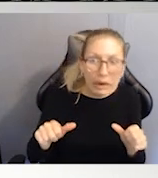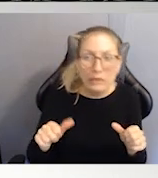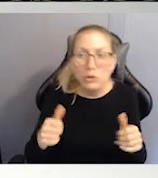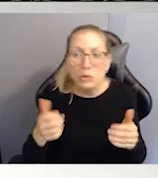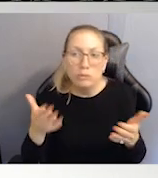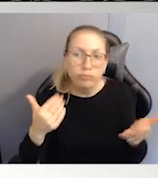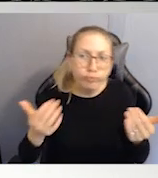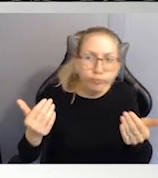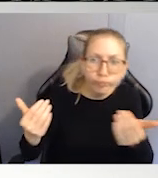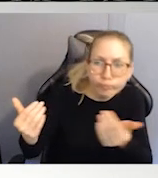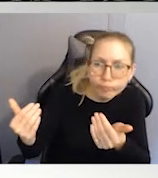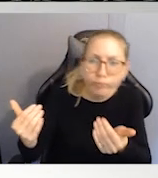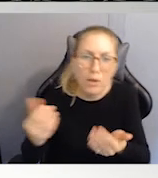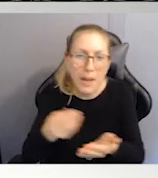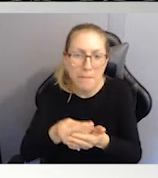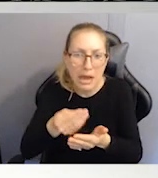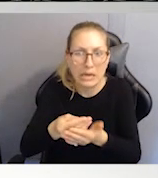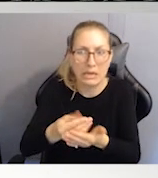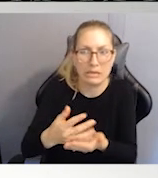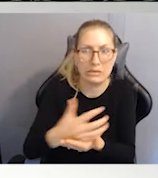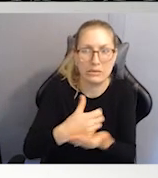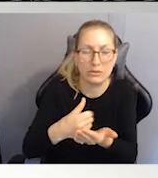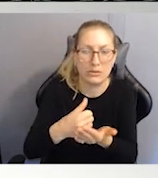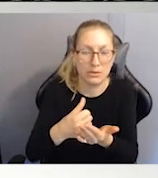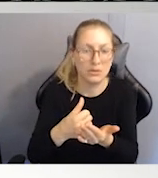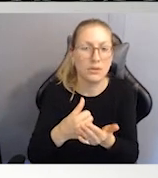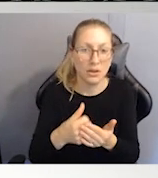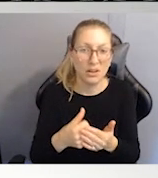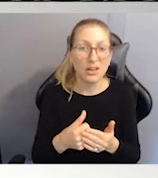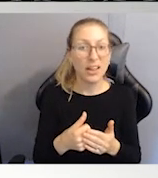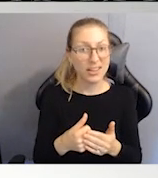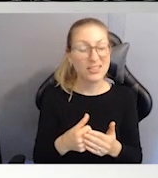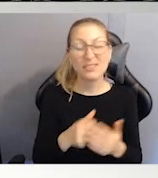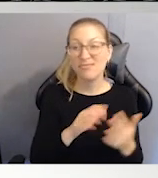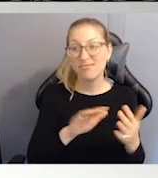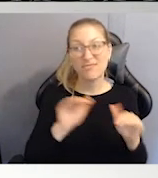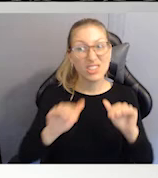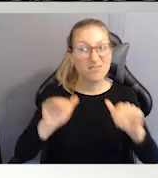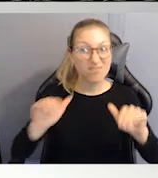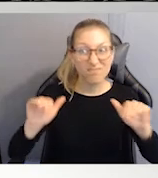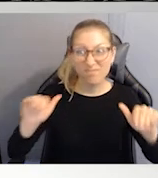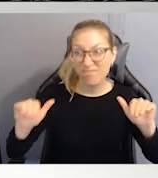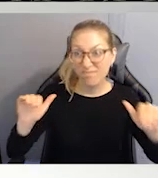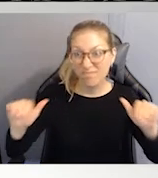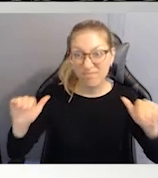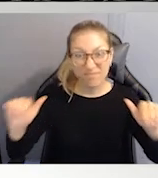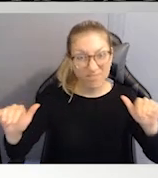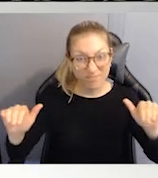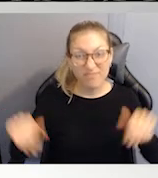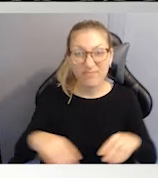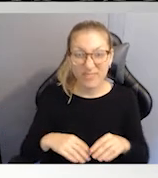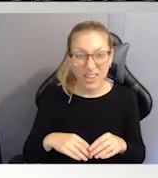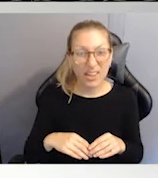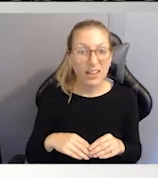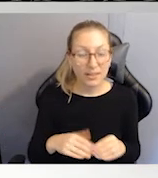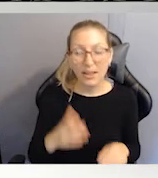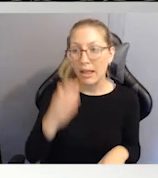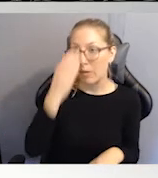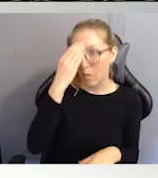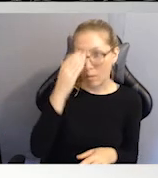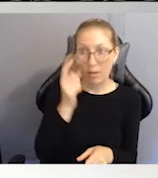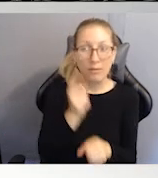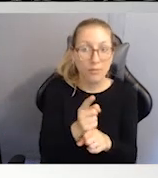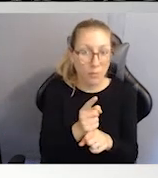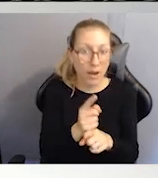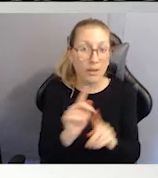our group. And it's all about networking, and it's about knowing the right people,